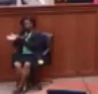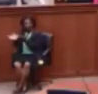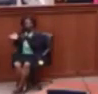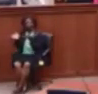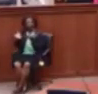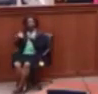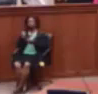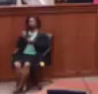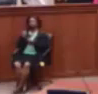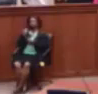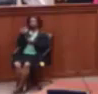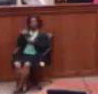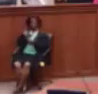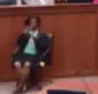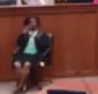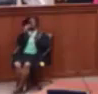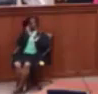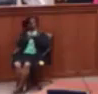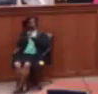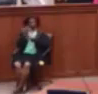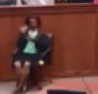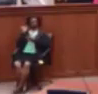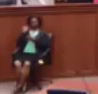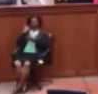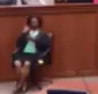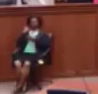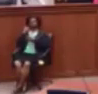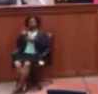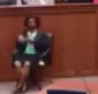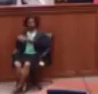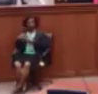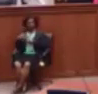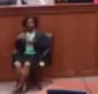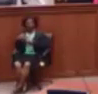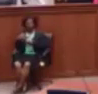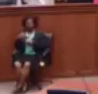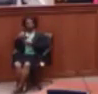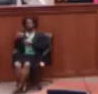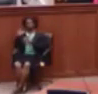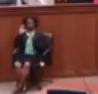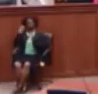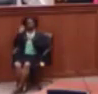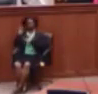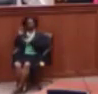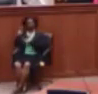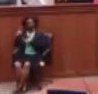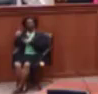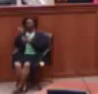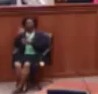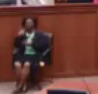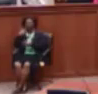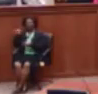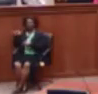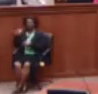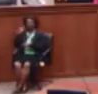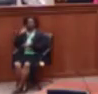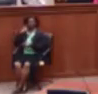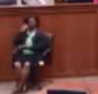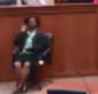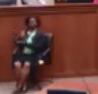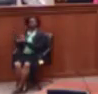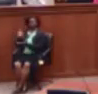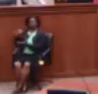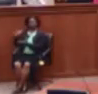approved in the previous item. I'm just going to expand upon what Superintendent White said, is this summer you just approved an